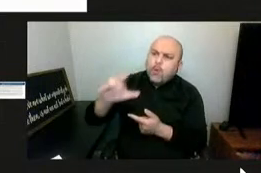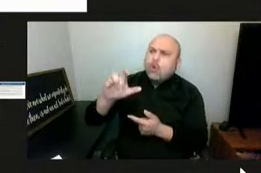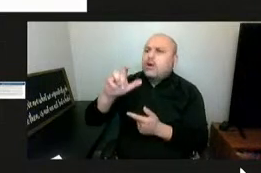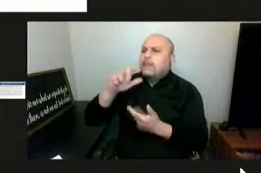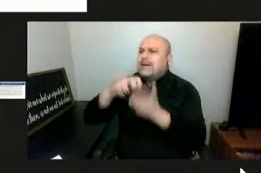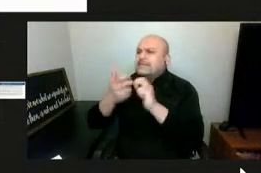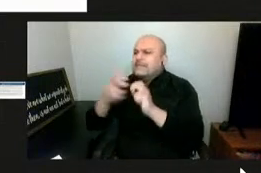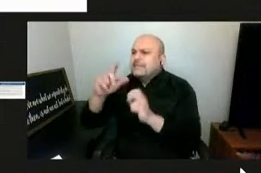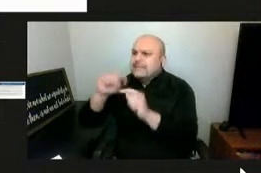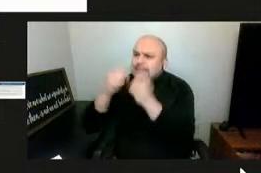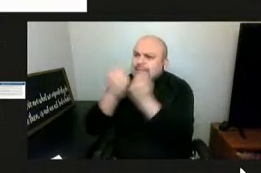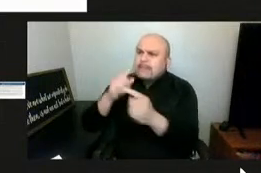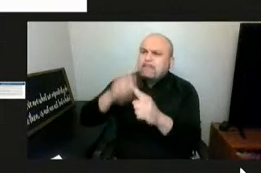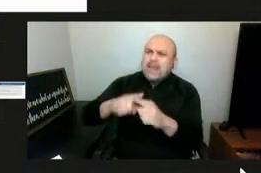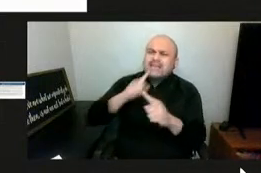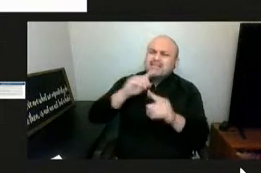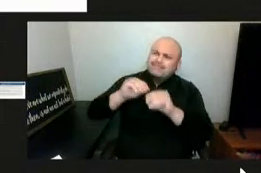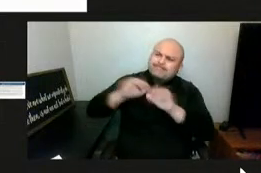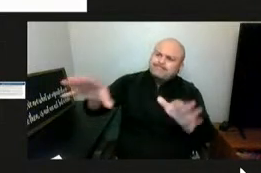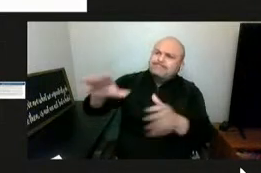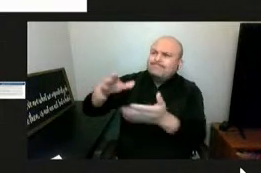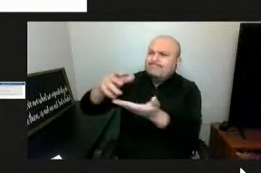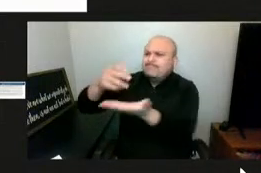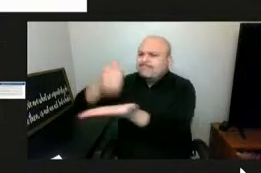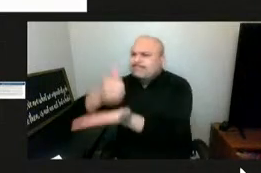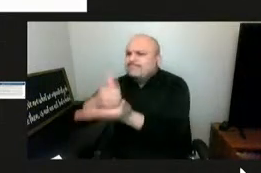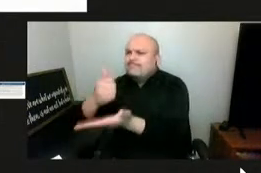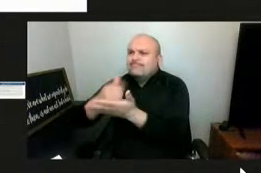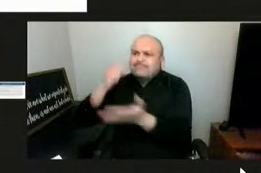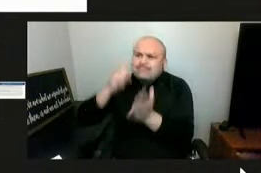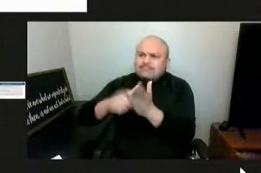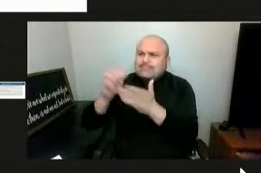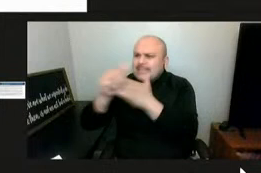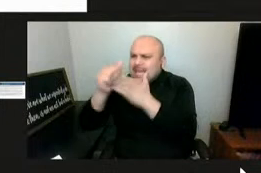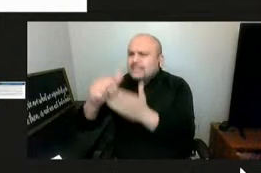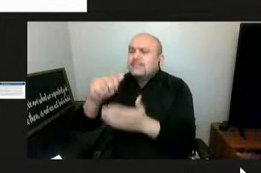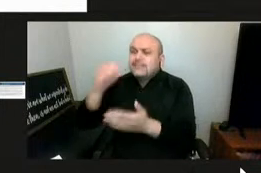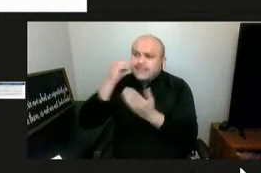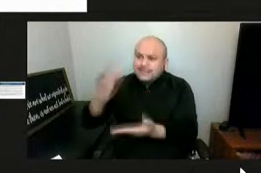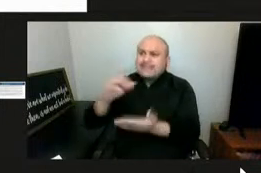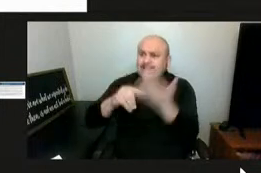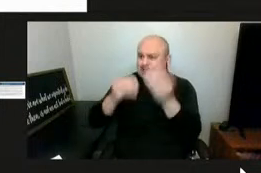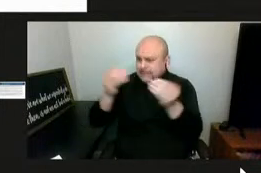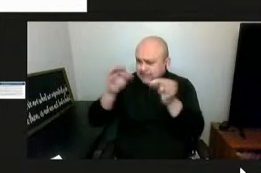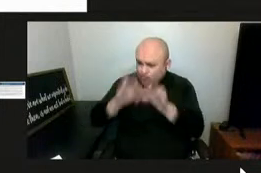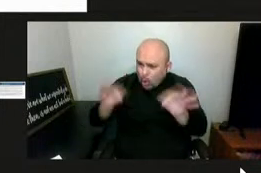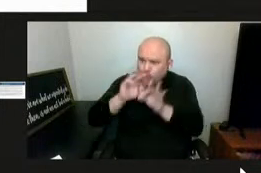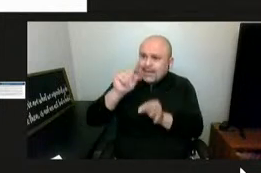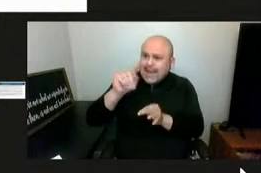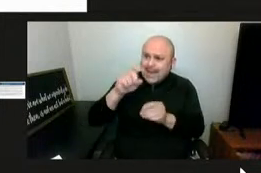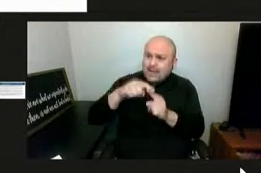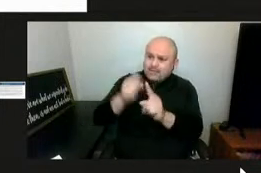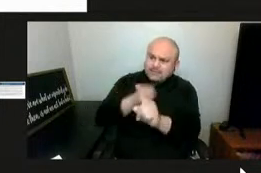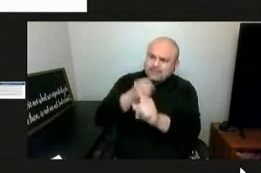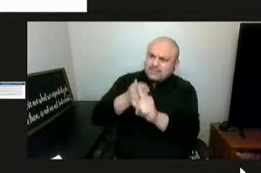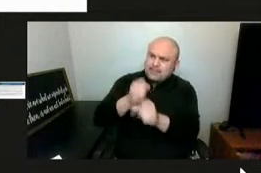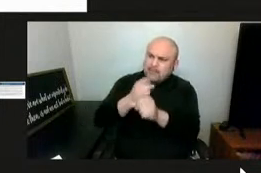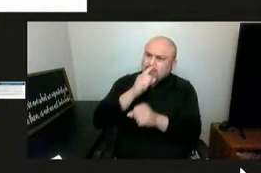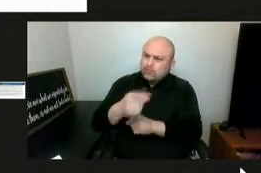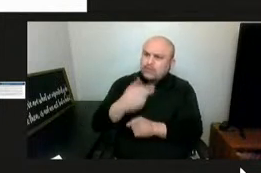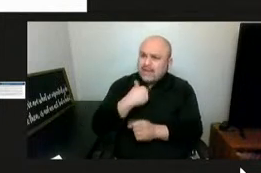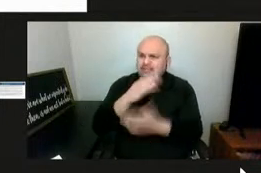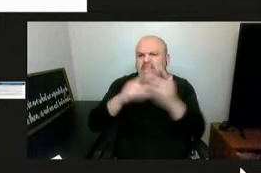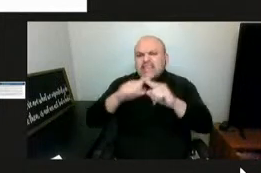releasing guidance on those alternatives, recognizing that there is important data that demonstrates the effectiveness of such alternatives, and